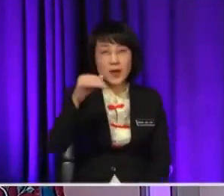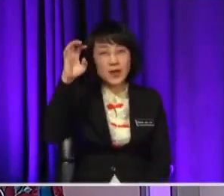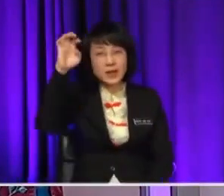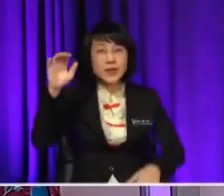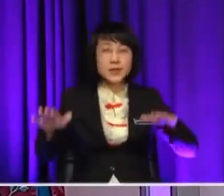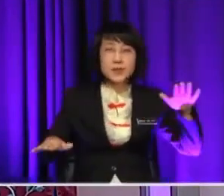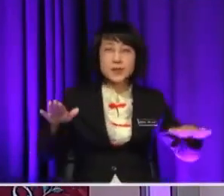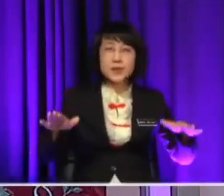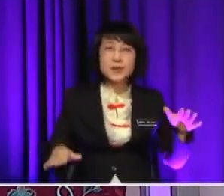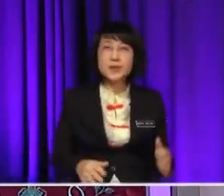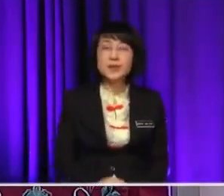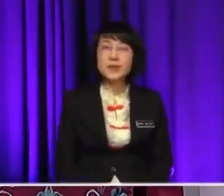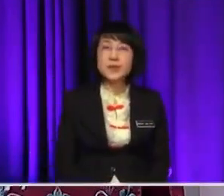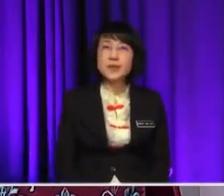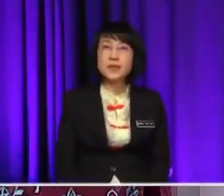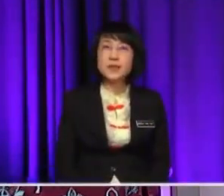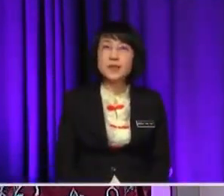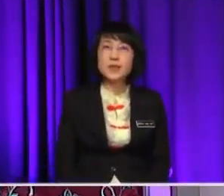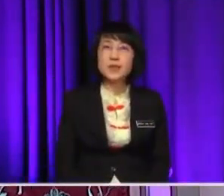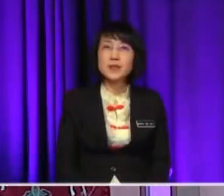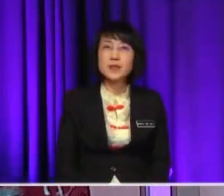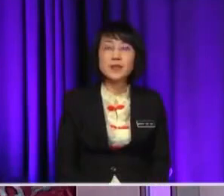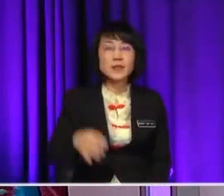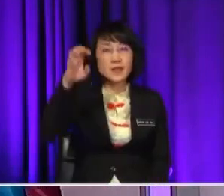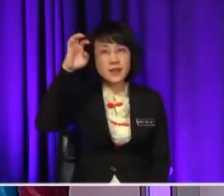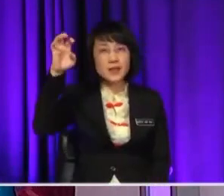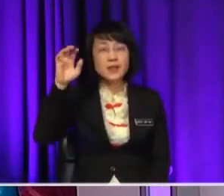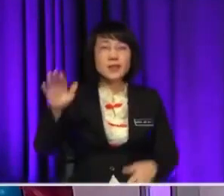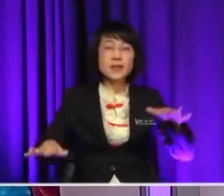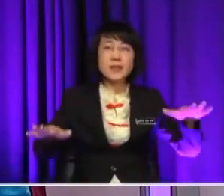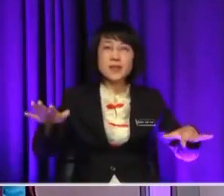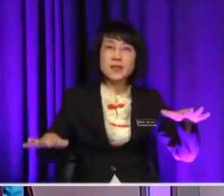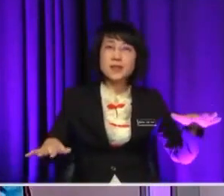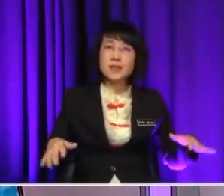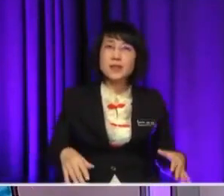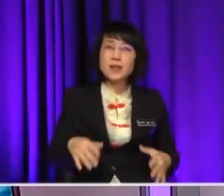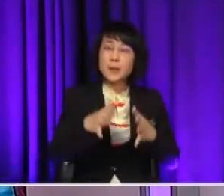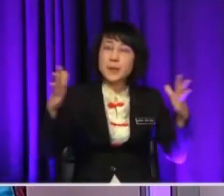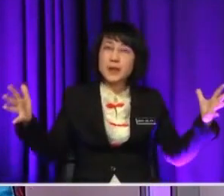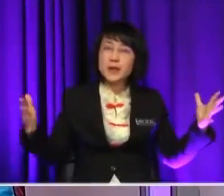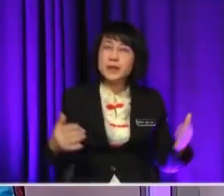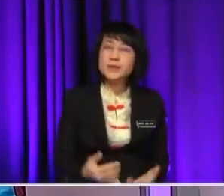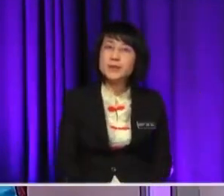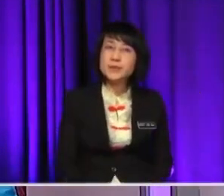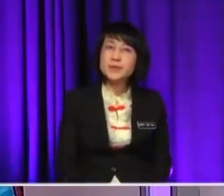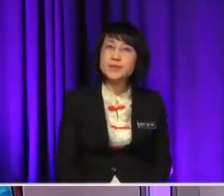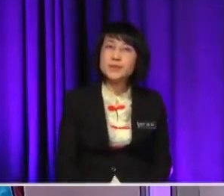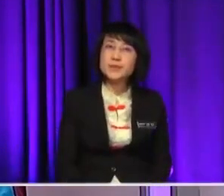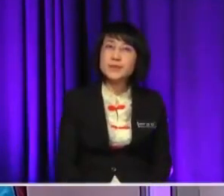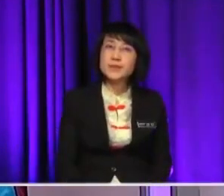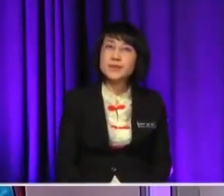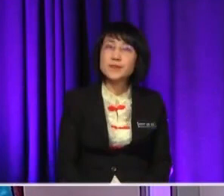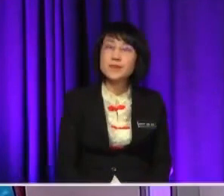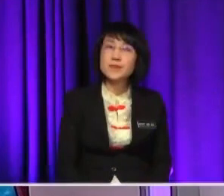definitely seems disoriented. He is definitely clumsy. He is definitely big. Could you say that he